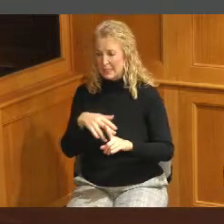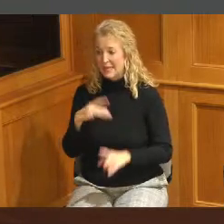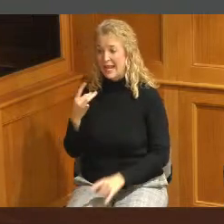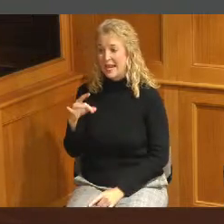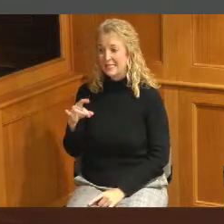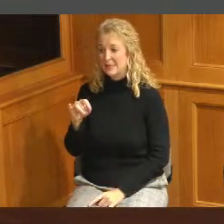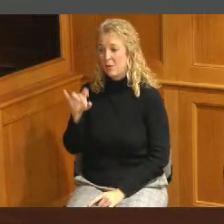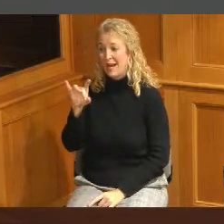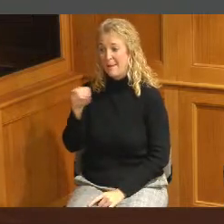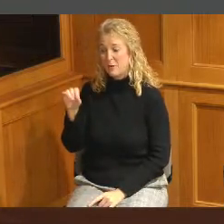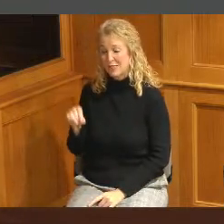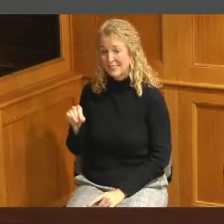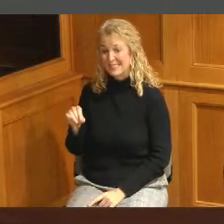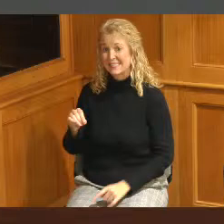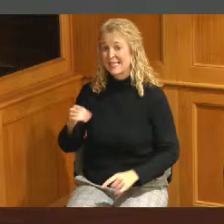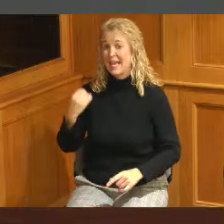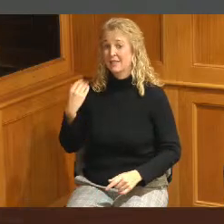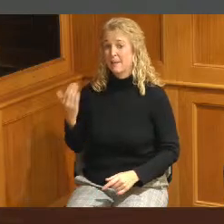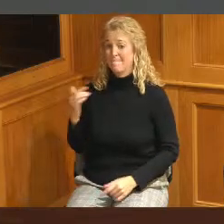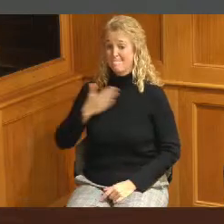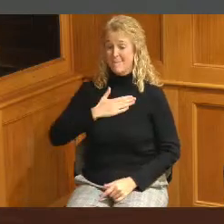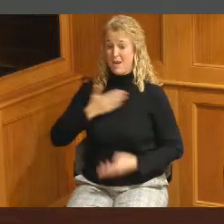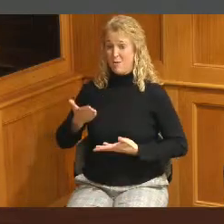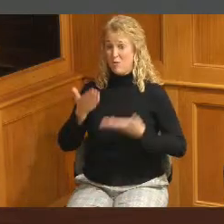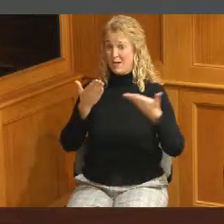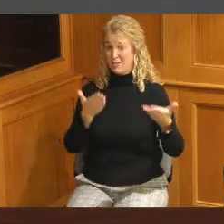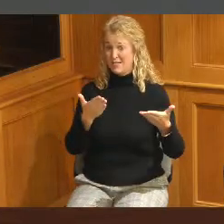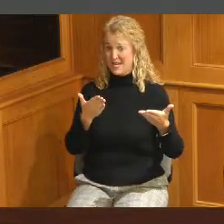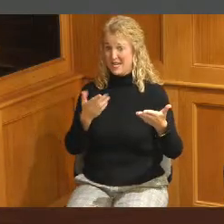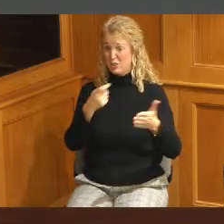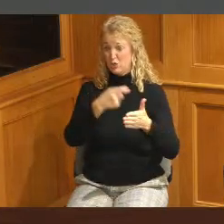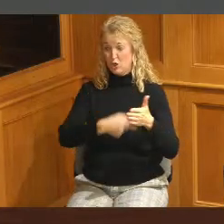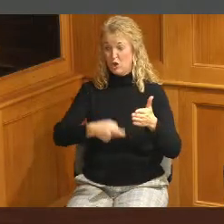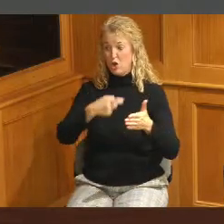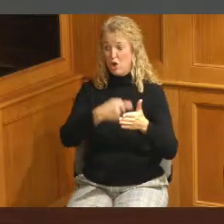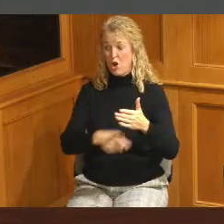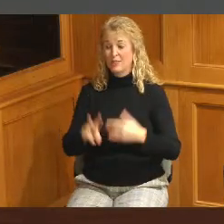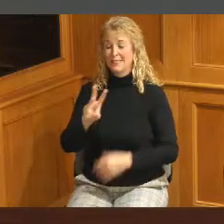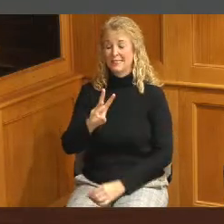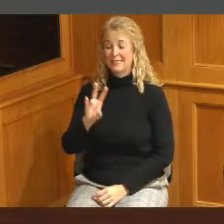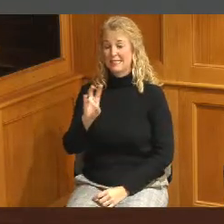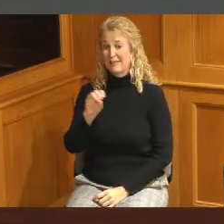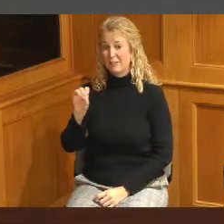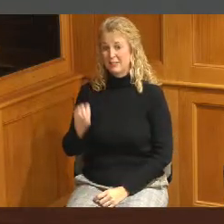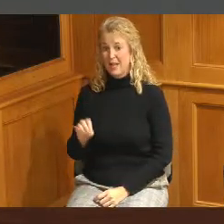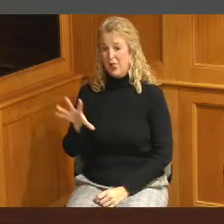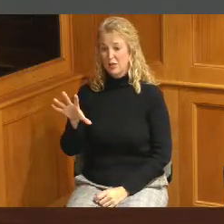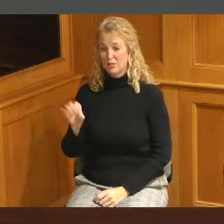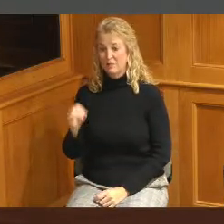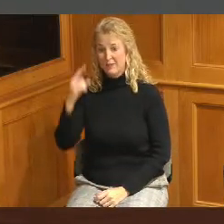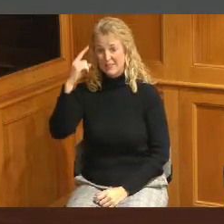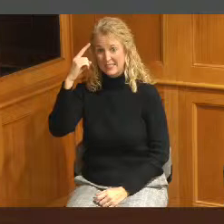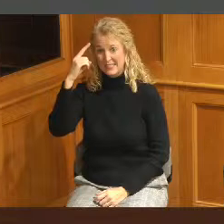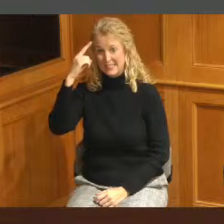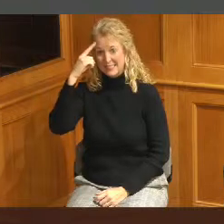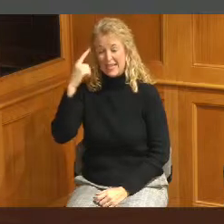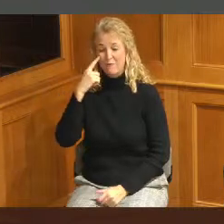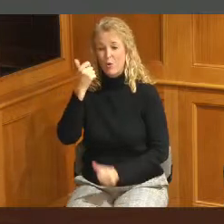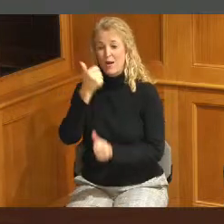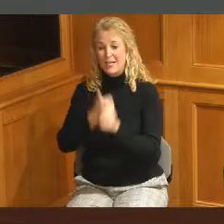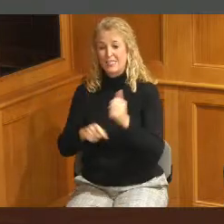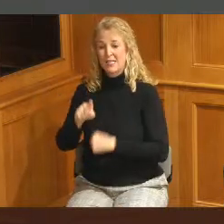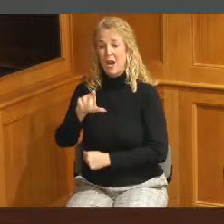18.8% administrative recommendation is valued at a benefit of $67.50 per $100,000 home